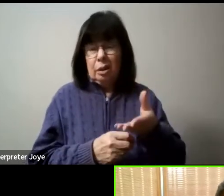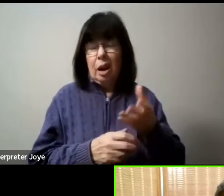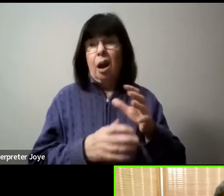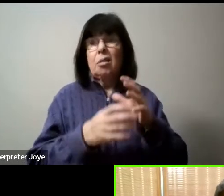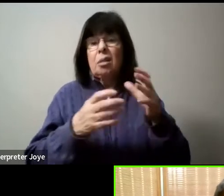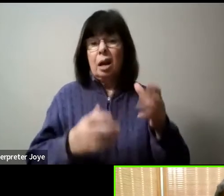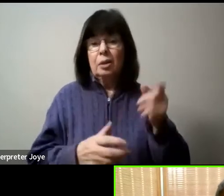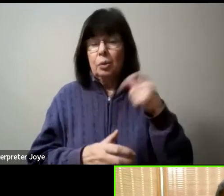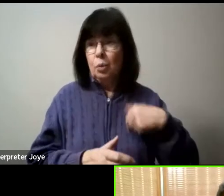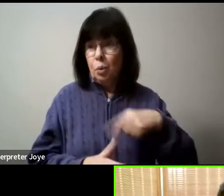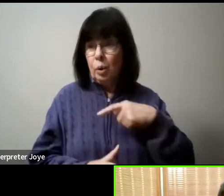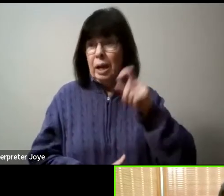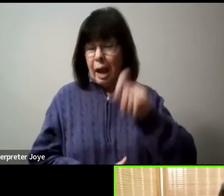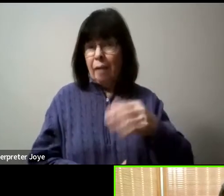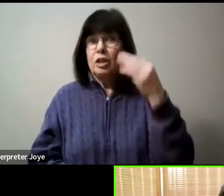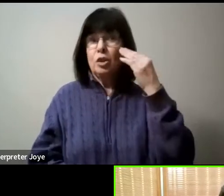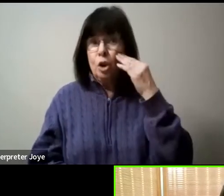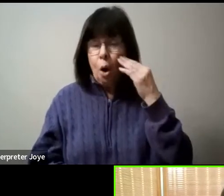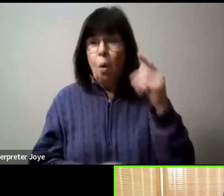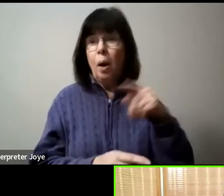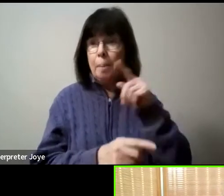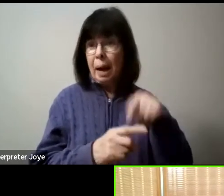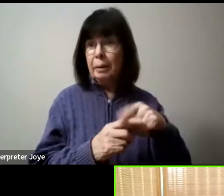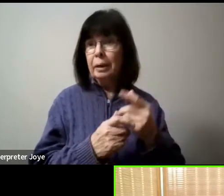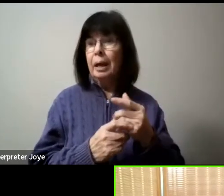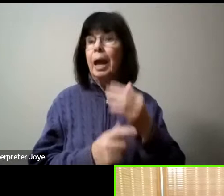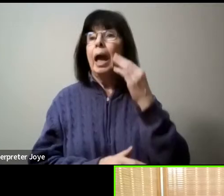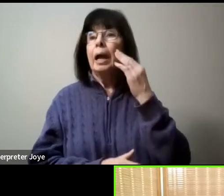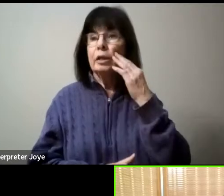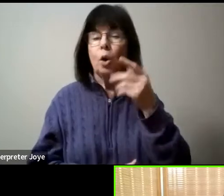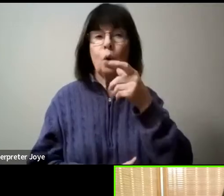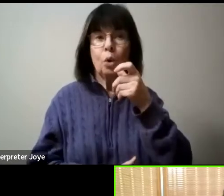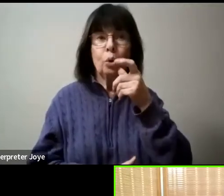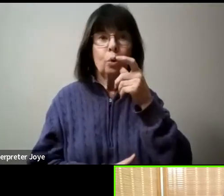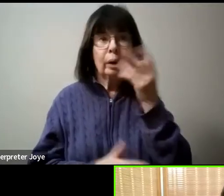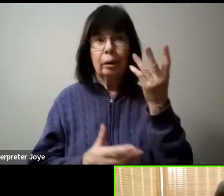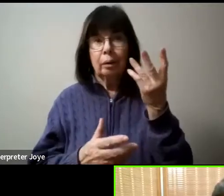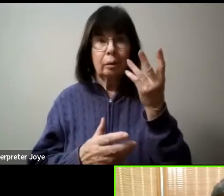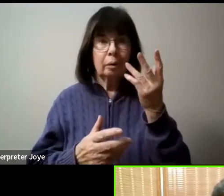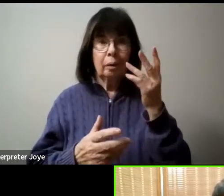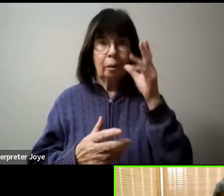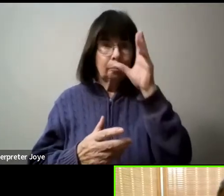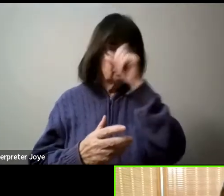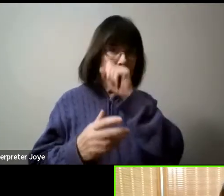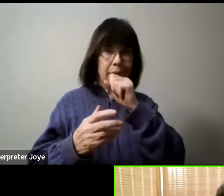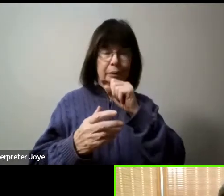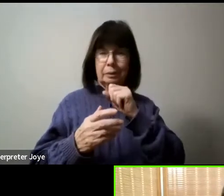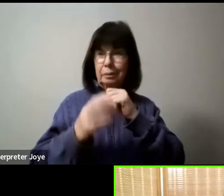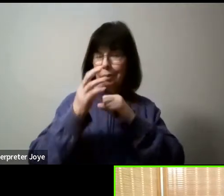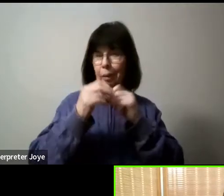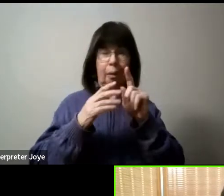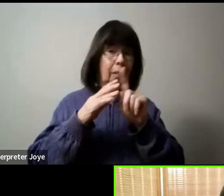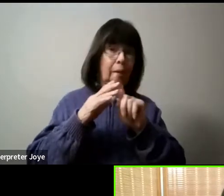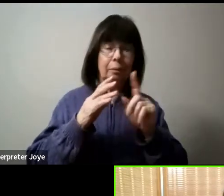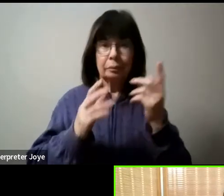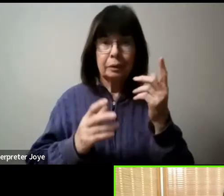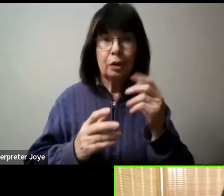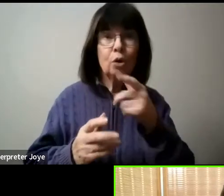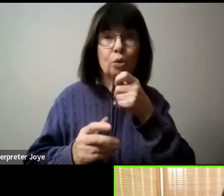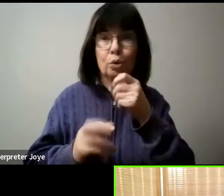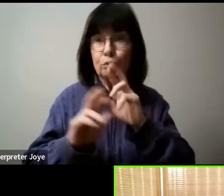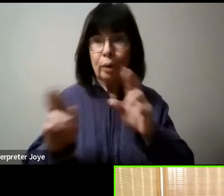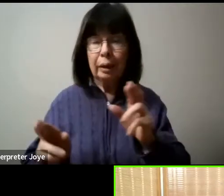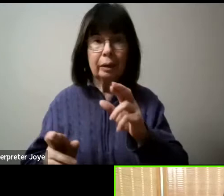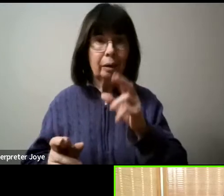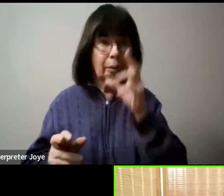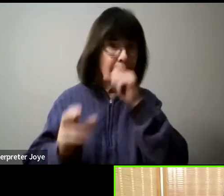like know about and know who's going to fall through the cracks, where the cracks are, who's ready, who's not ready.